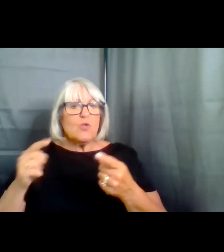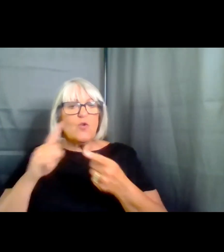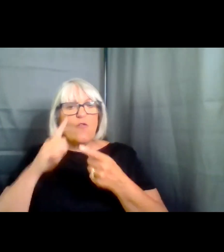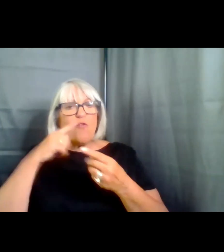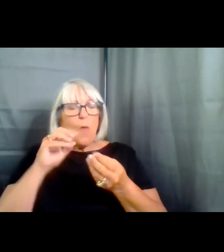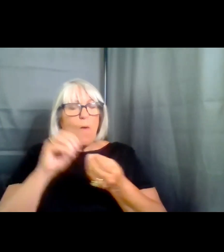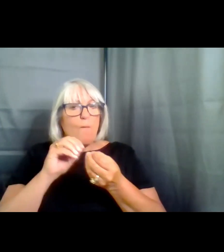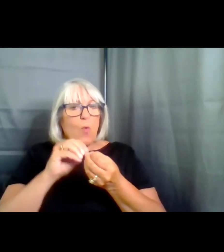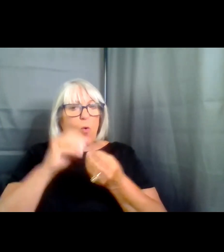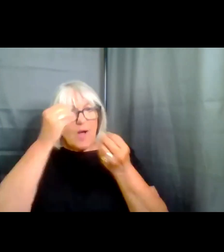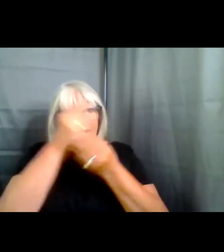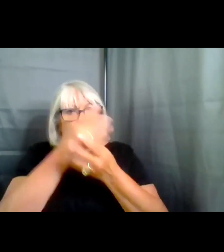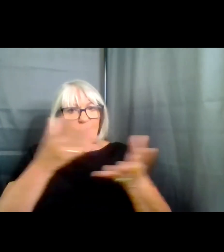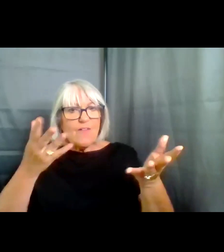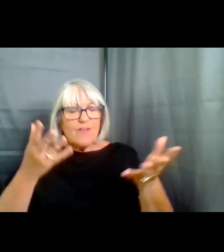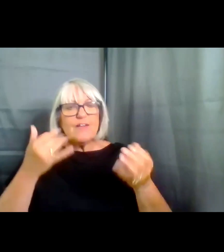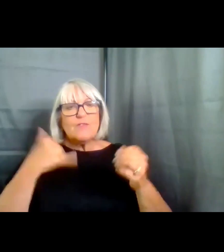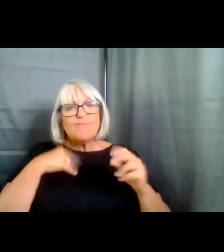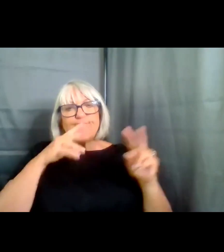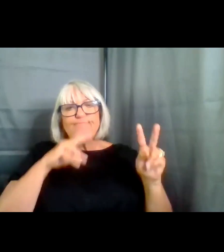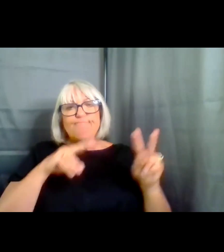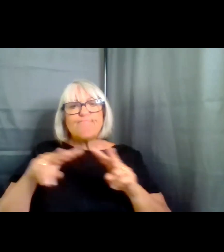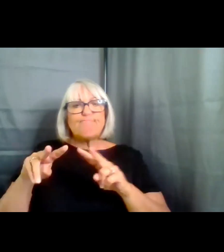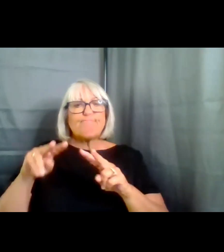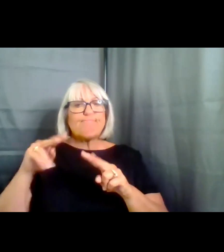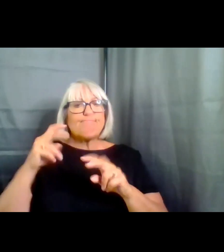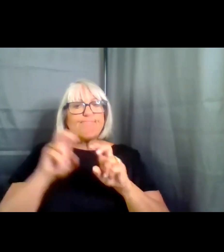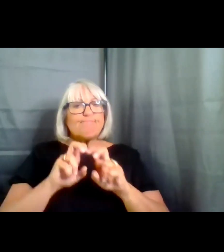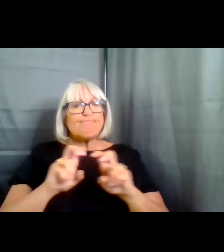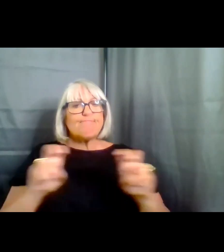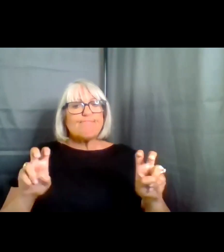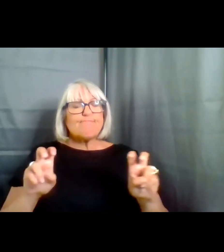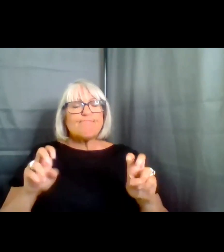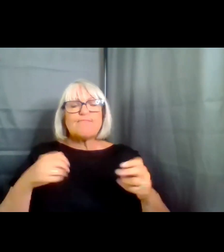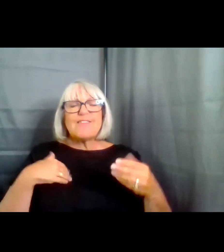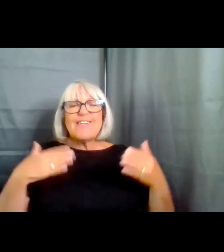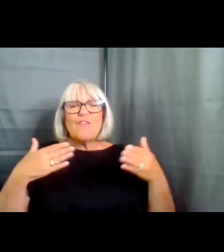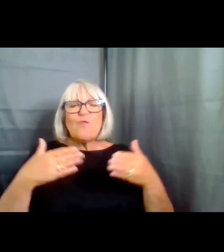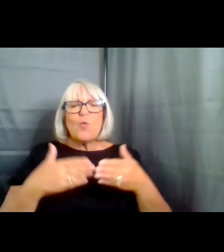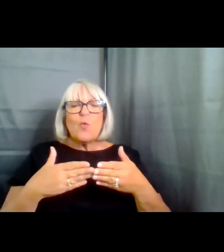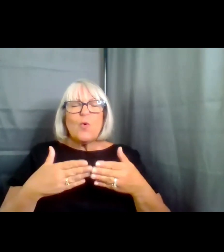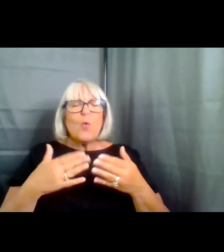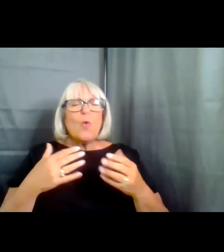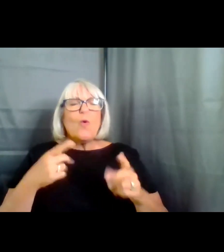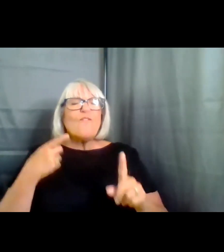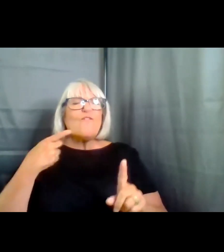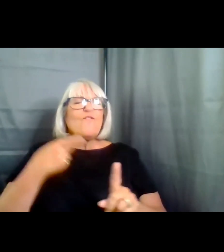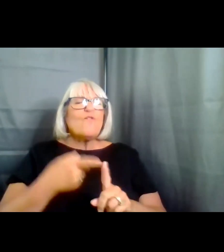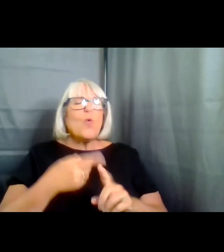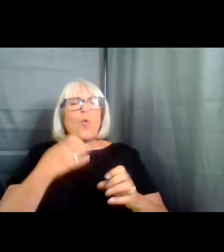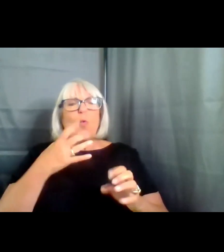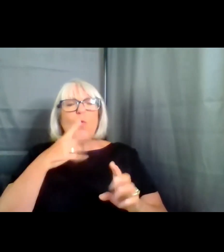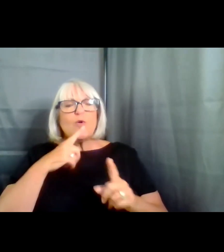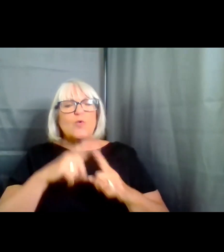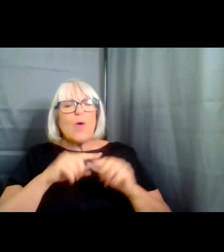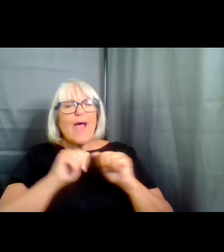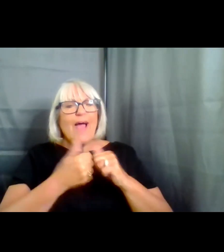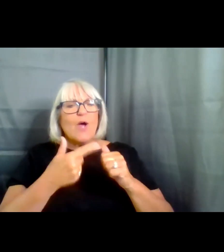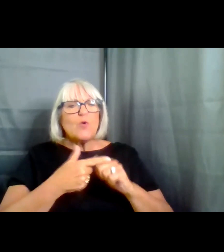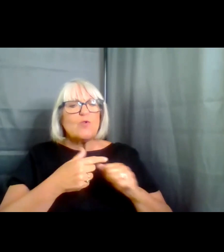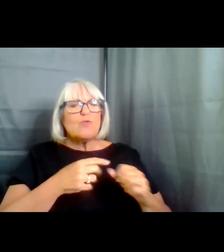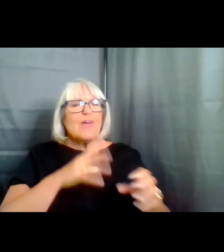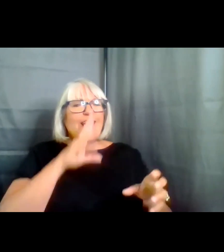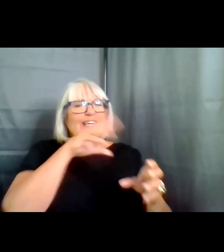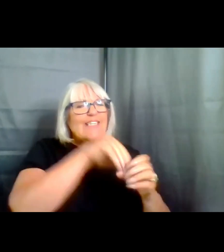to the panel. So the focus on today's webinar is really about engaging the state workforce systems, understanding